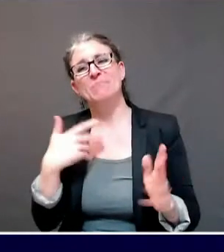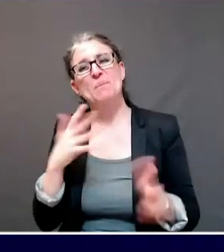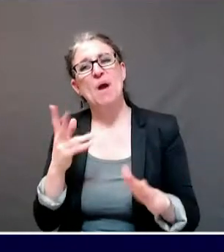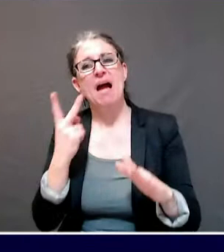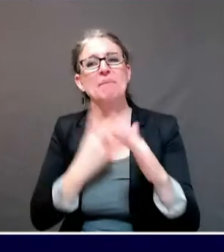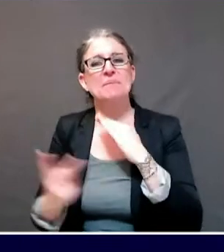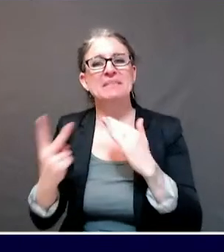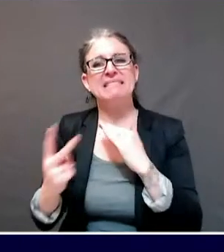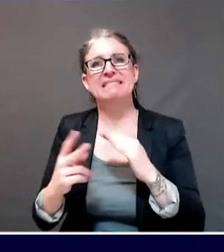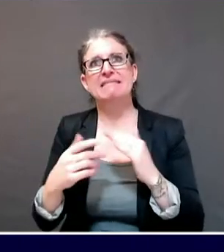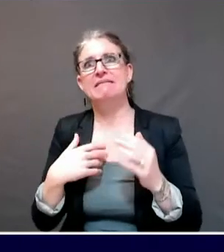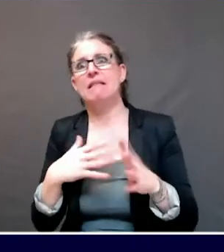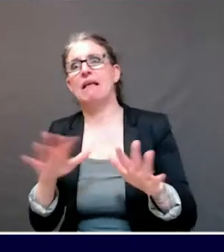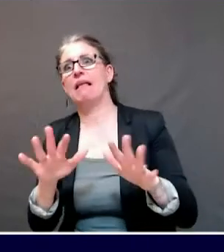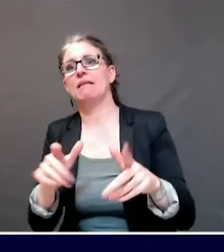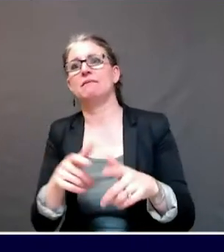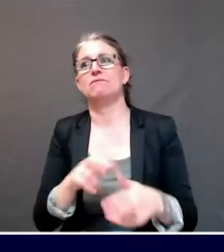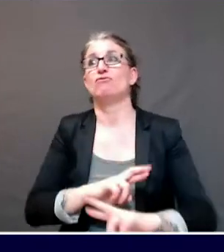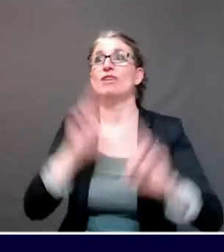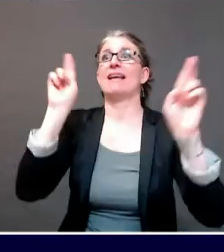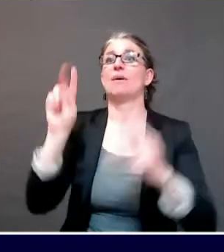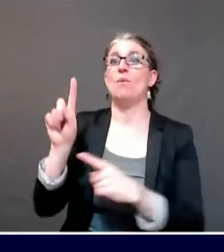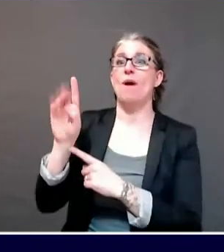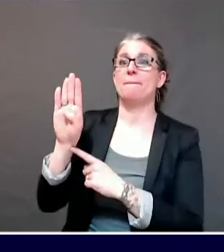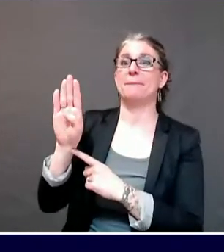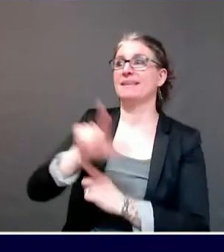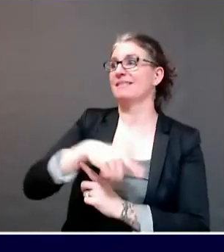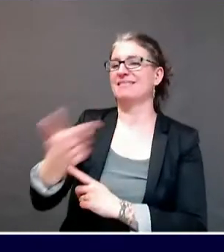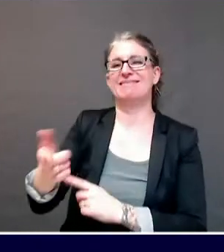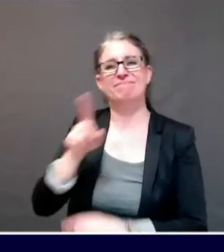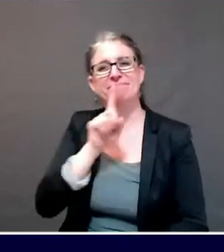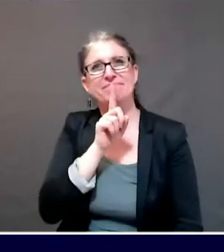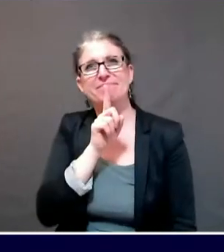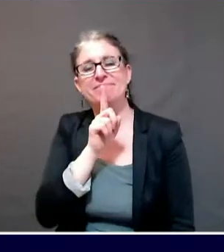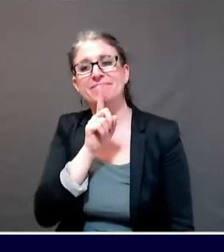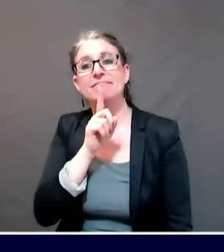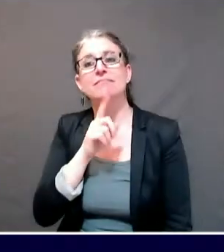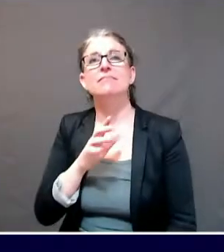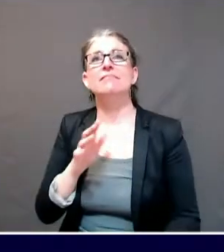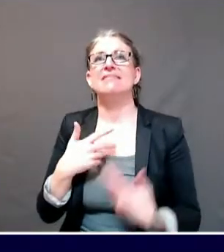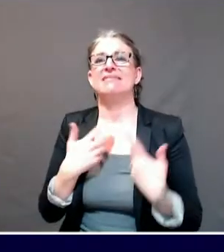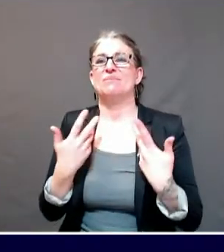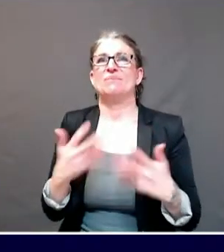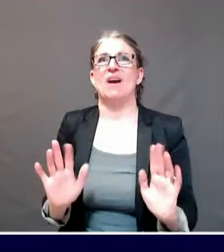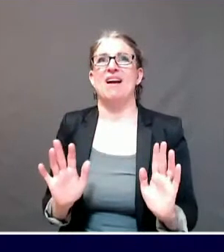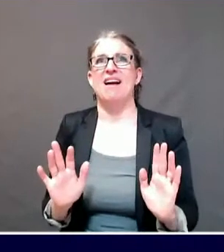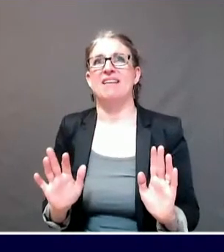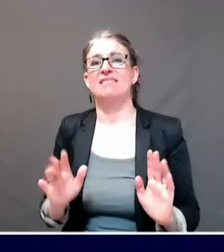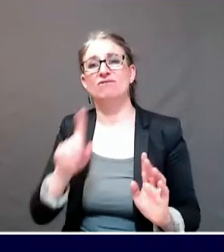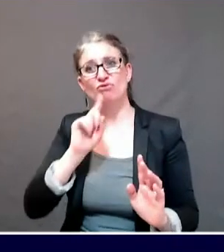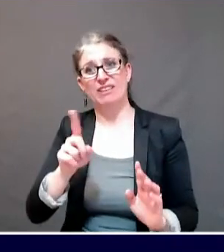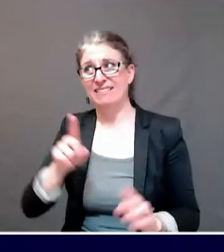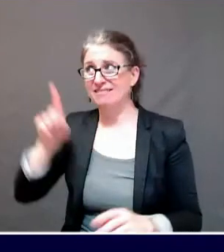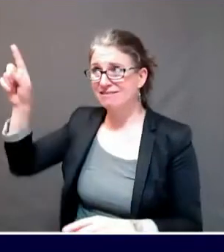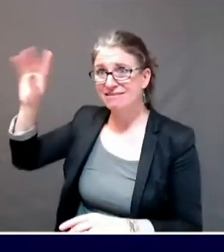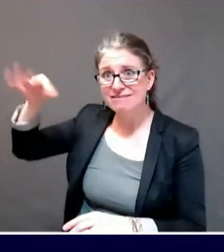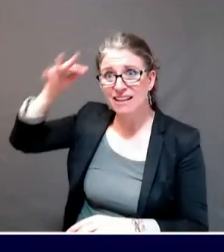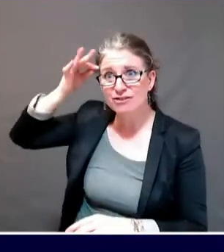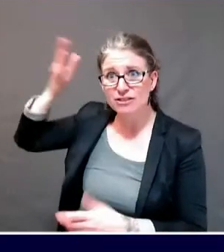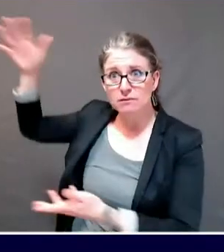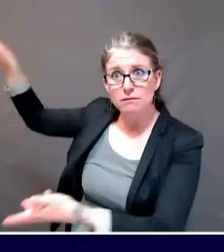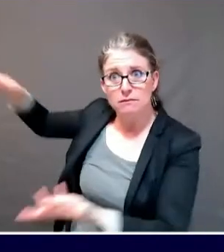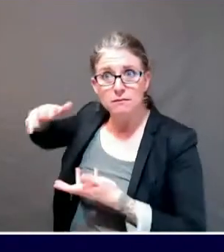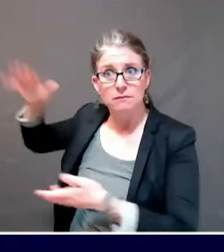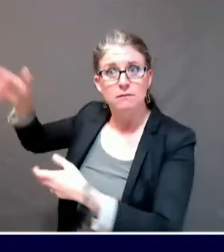governs that almost in its entirety is the supply of vaccine. We've talked over the past 2 weeks about how